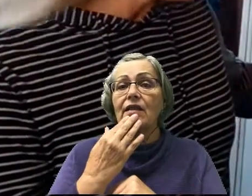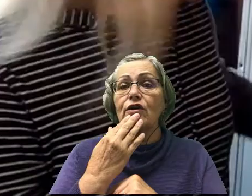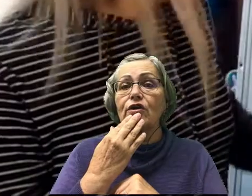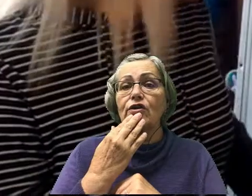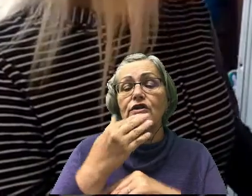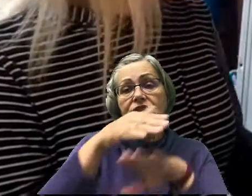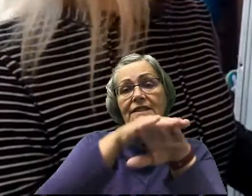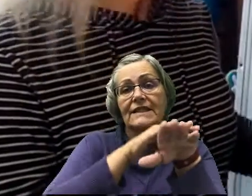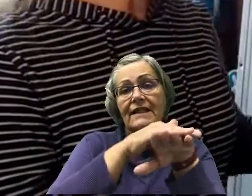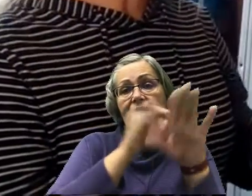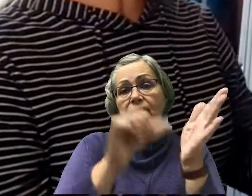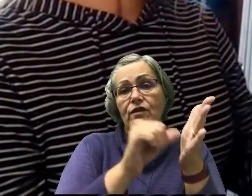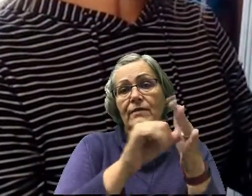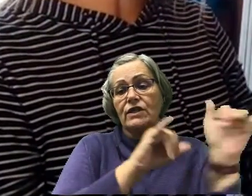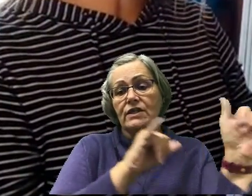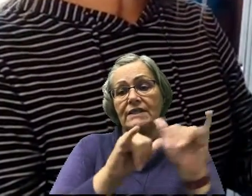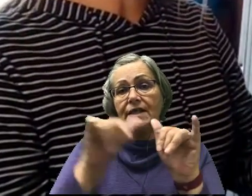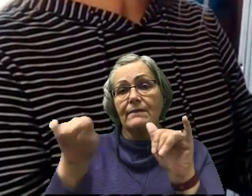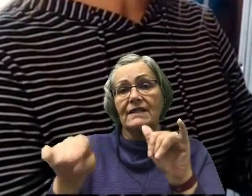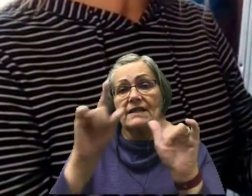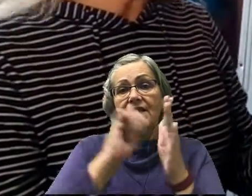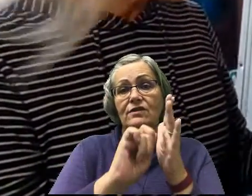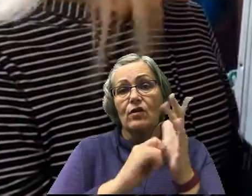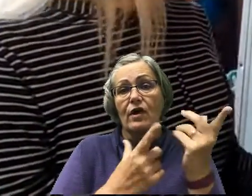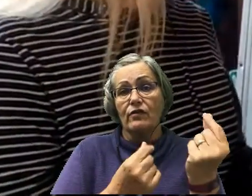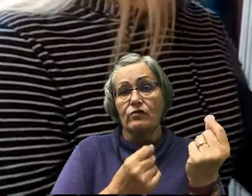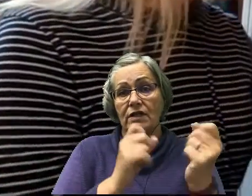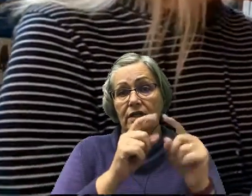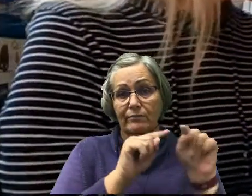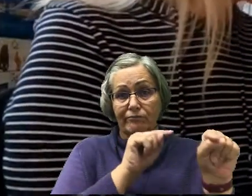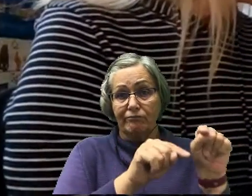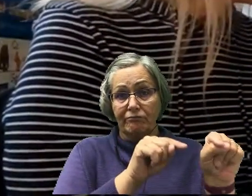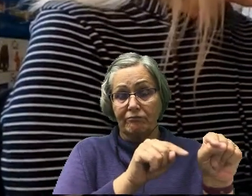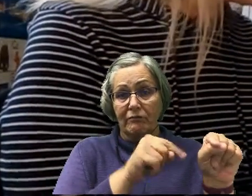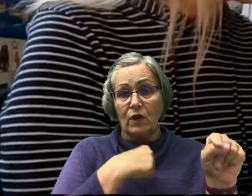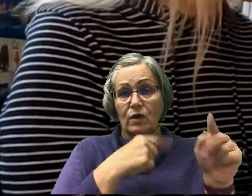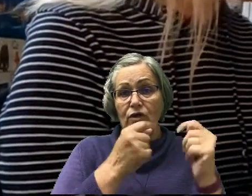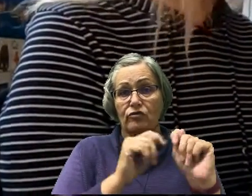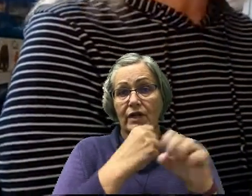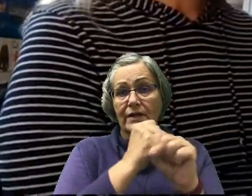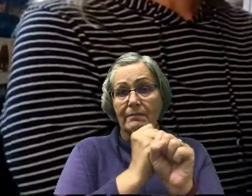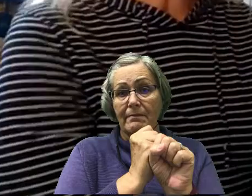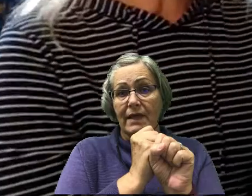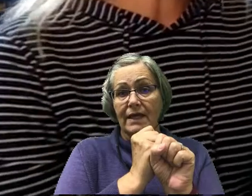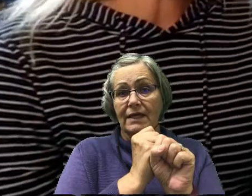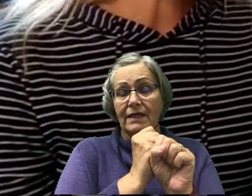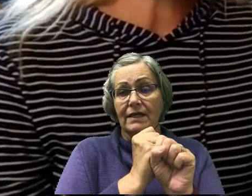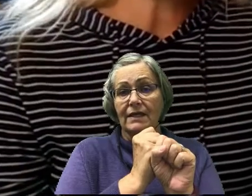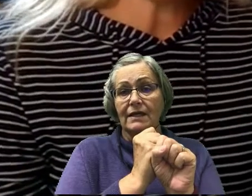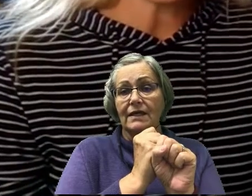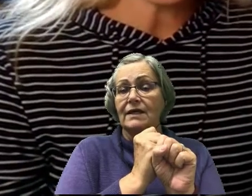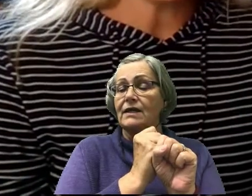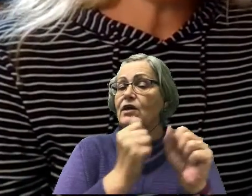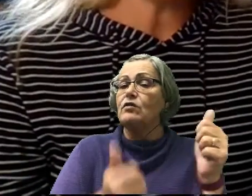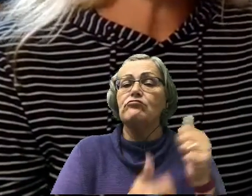our cover, just like this author did. Okay? Now we're going to try to make it as much as nonfiction